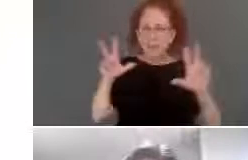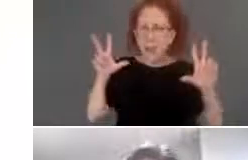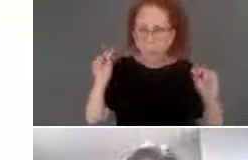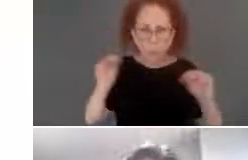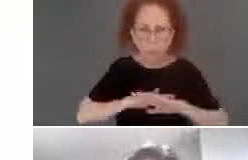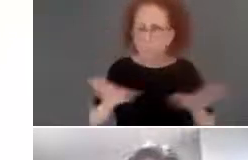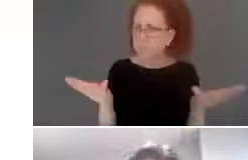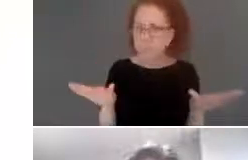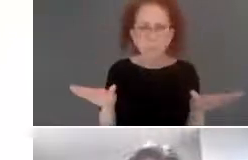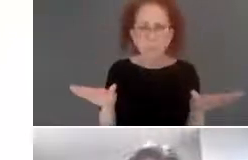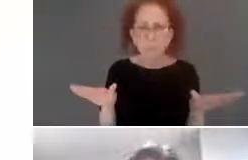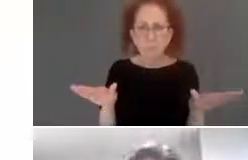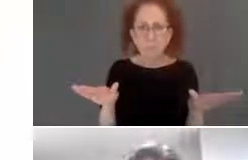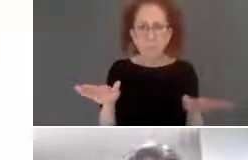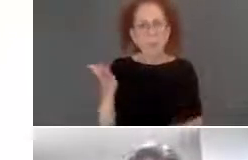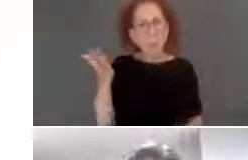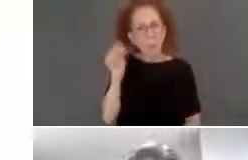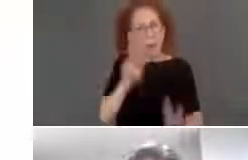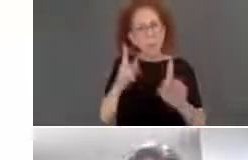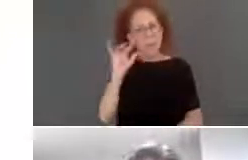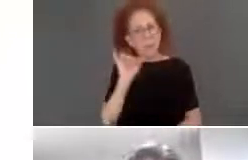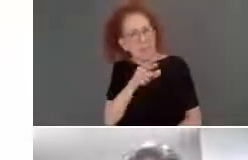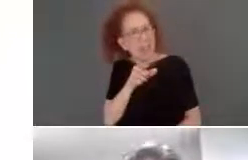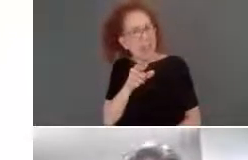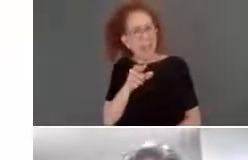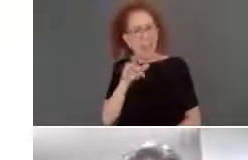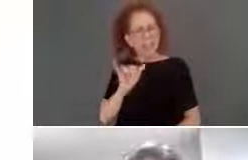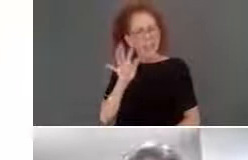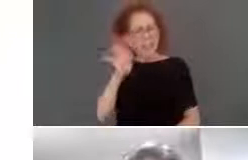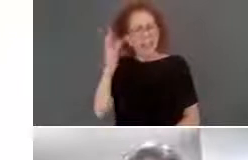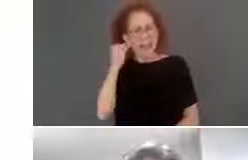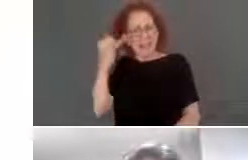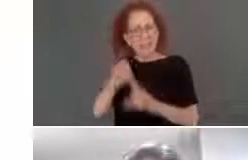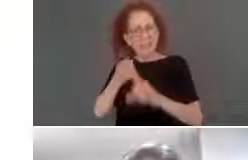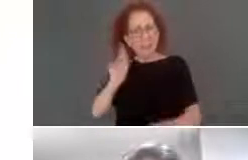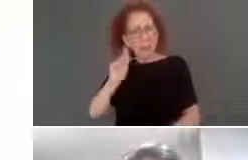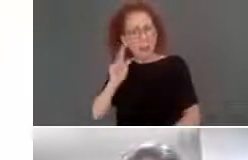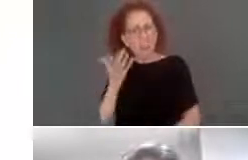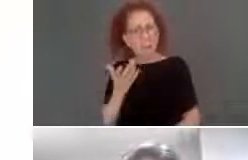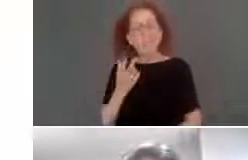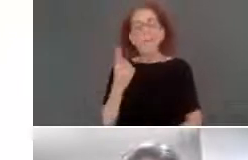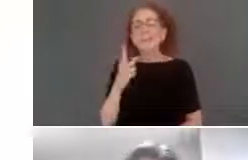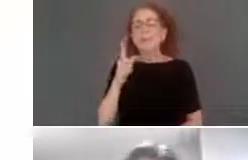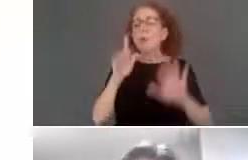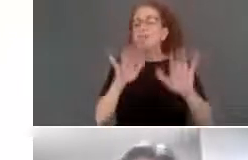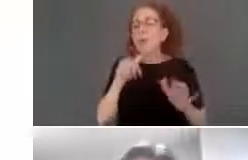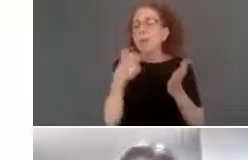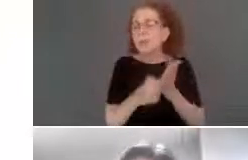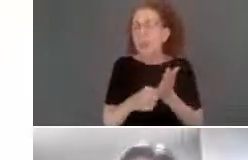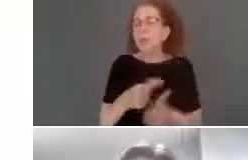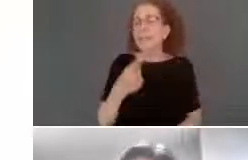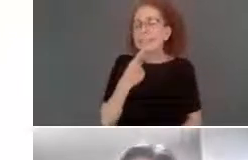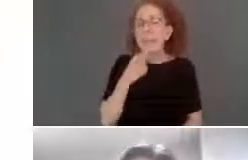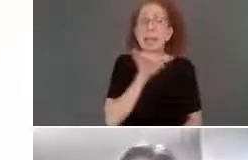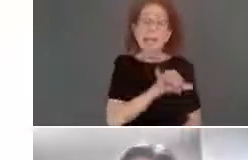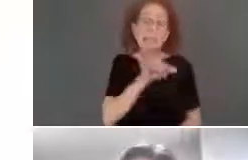So why do people think this? Where did this come from, this idea come from? So someone wrote a letter claiming that there is a similarity